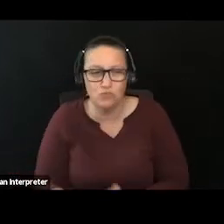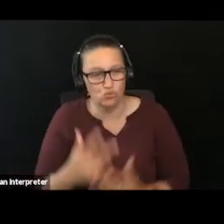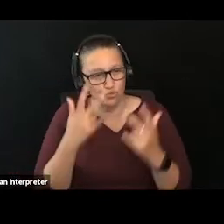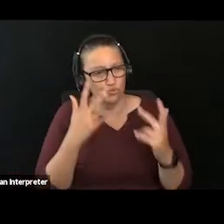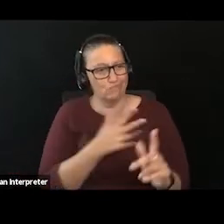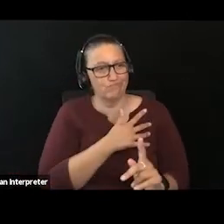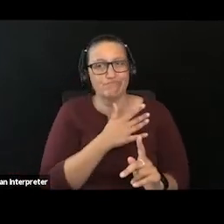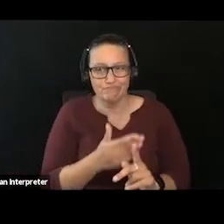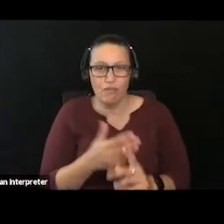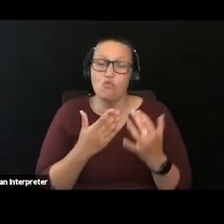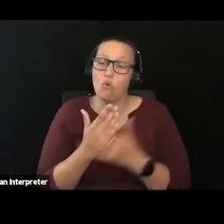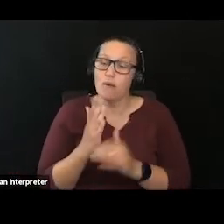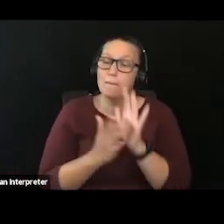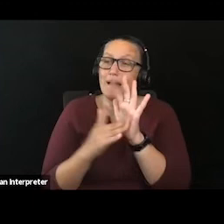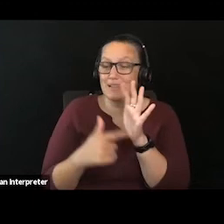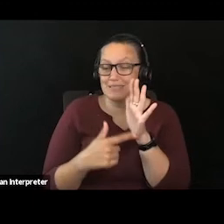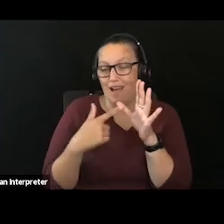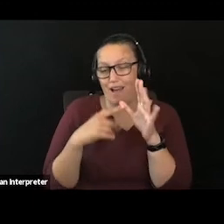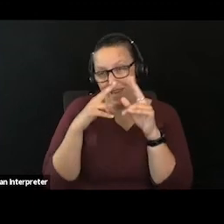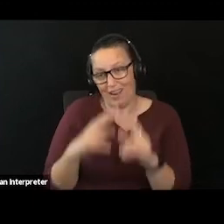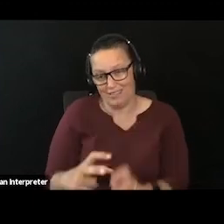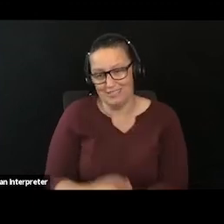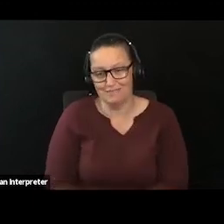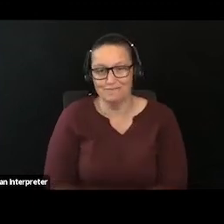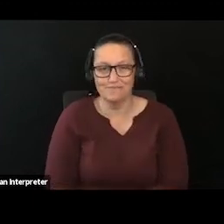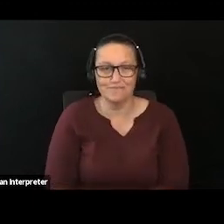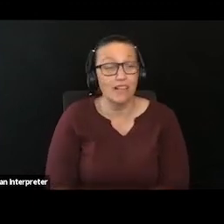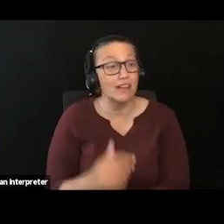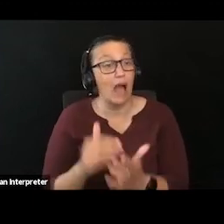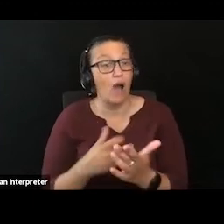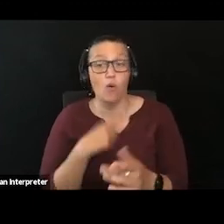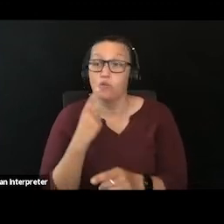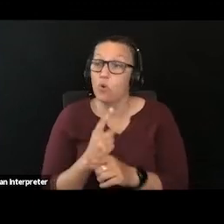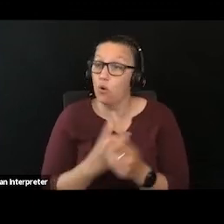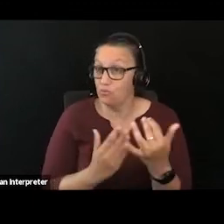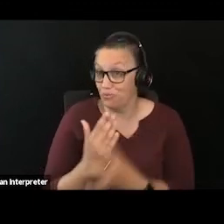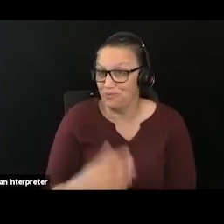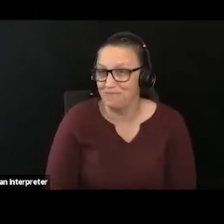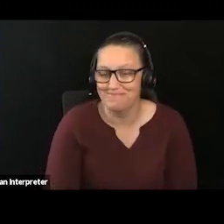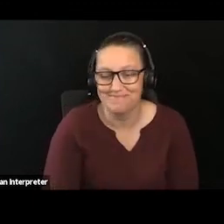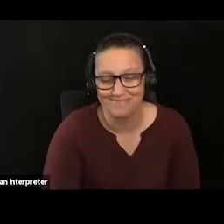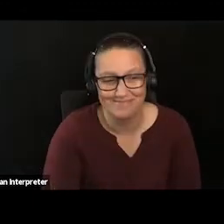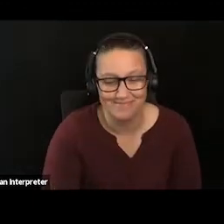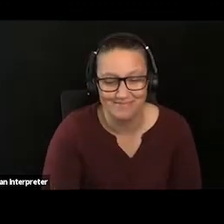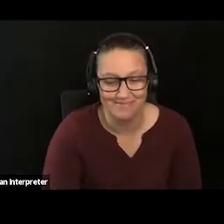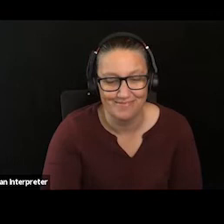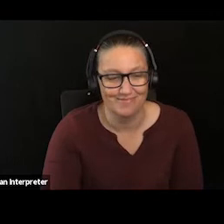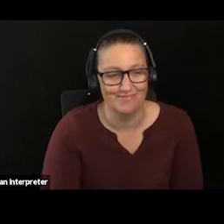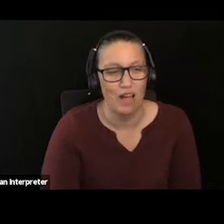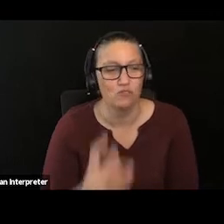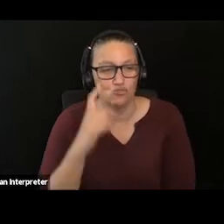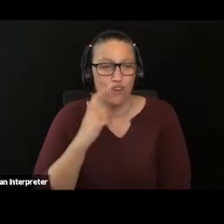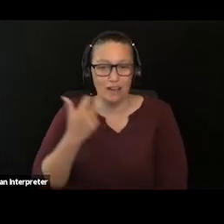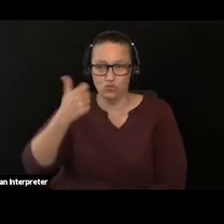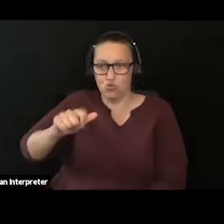through this meta-analysis. And so I'll take you, I'm gonna try to find a pointer, but